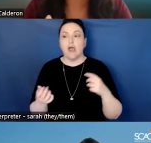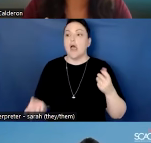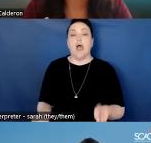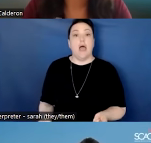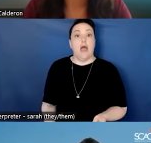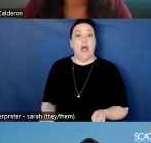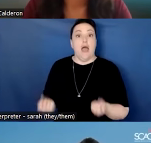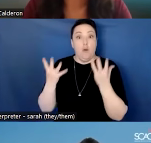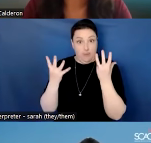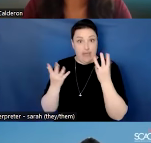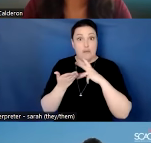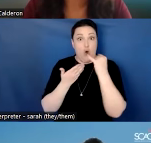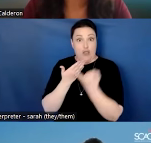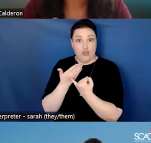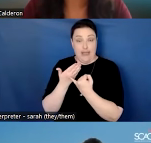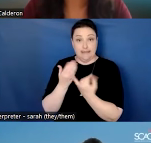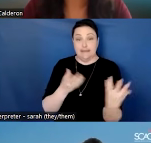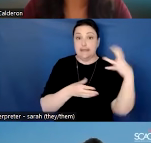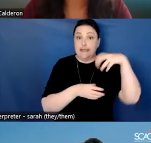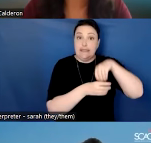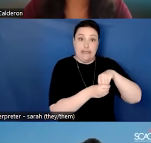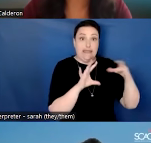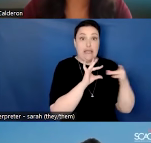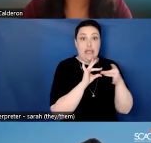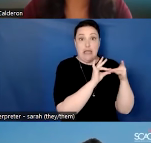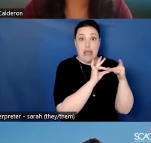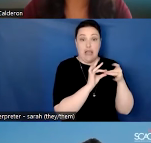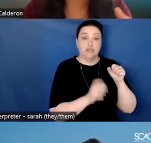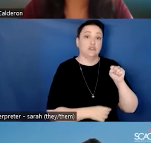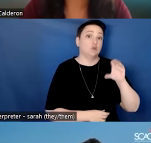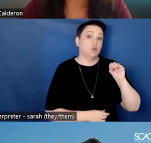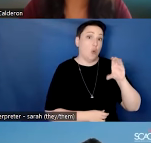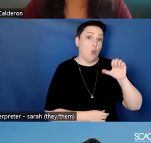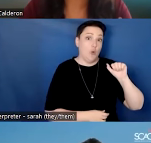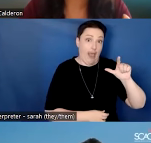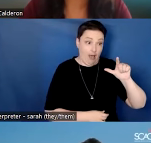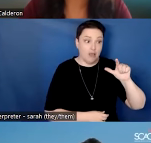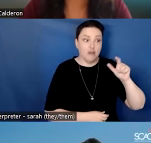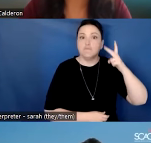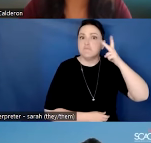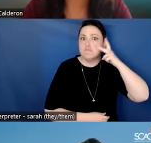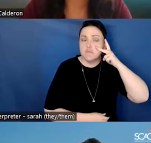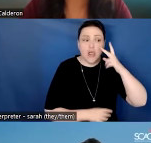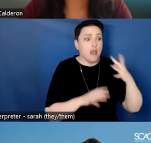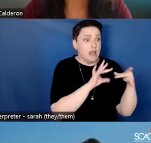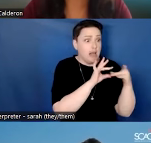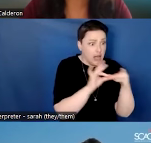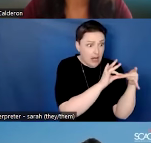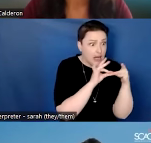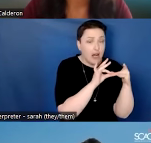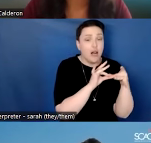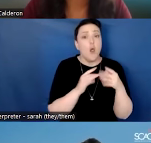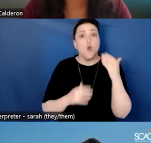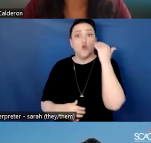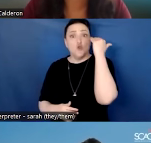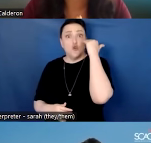Connect SoCal and find where they're located, see if we can overlay them against known scenic vistas,